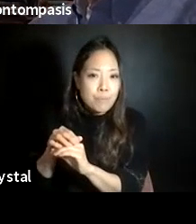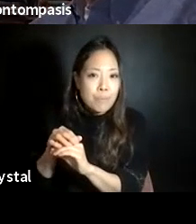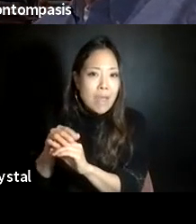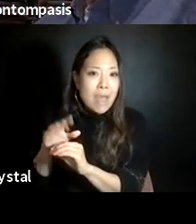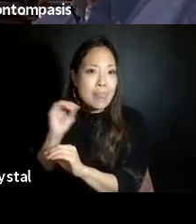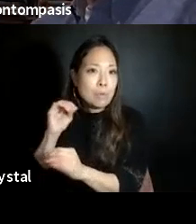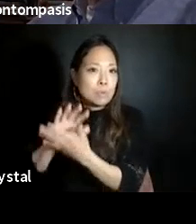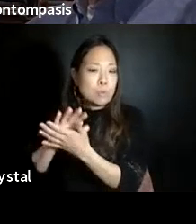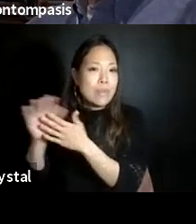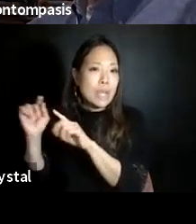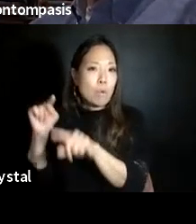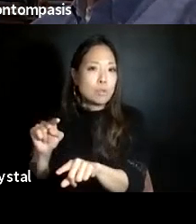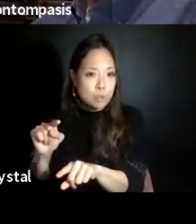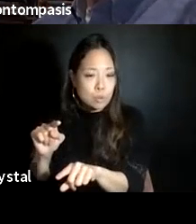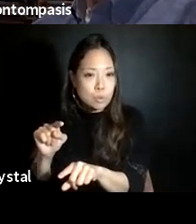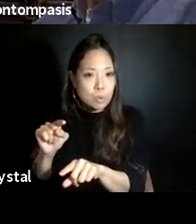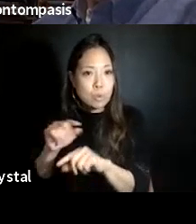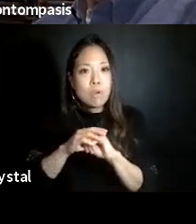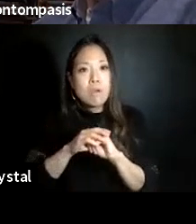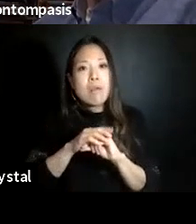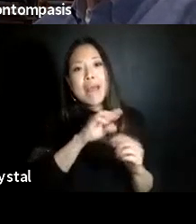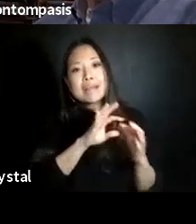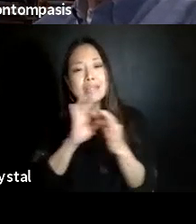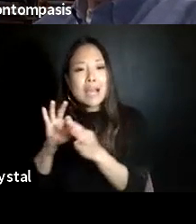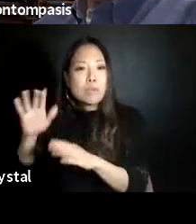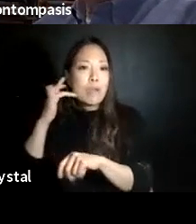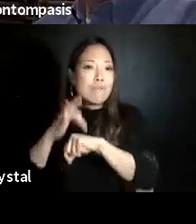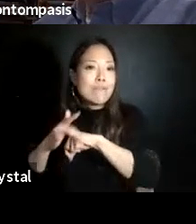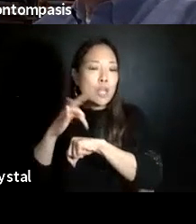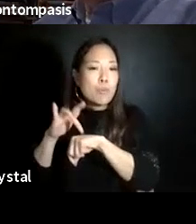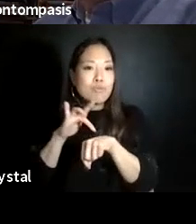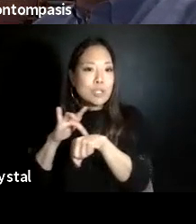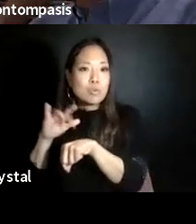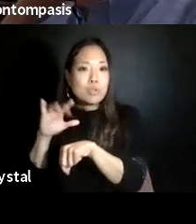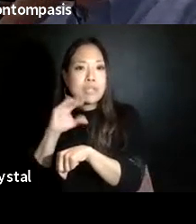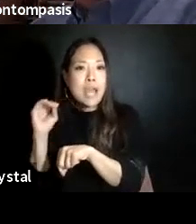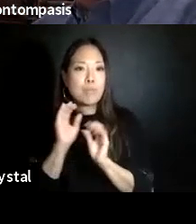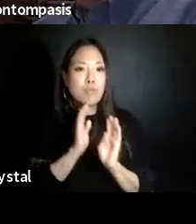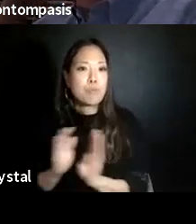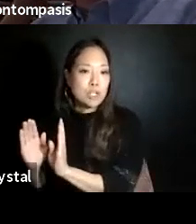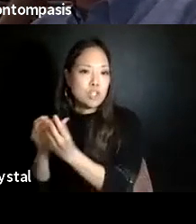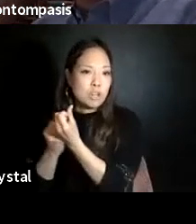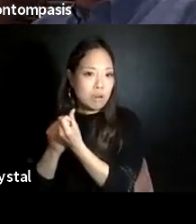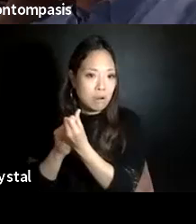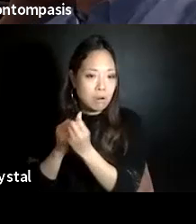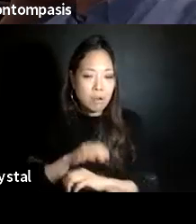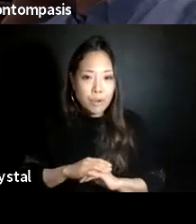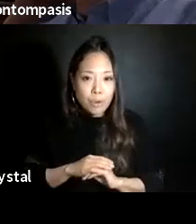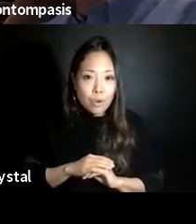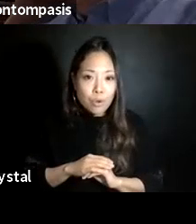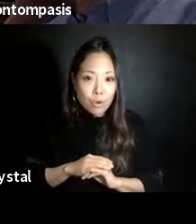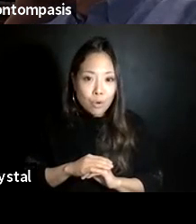can be very tied to their available resources and preparation. So it felt like a substitute